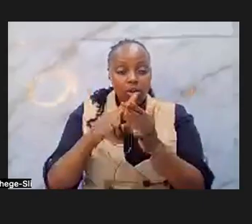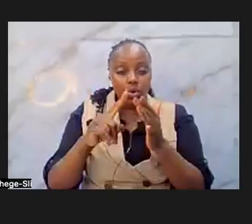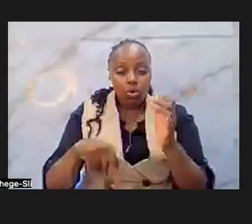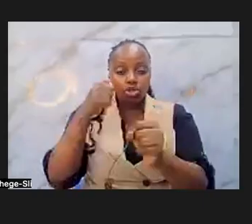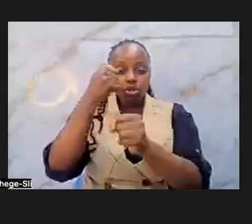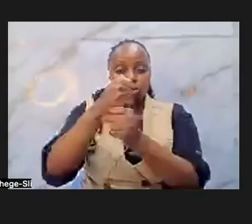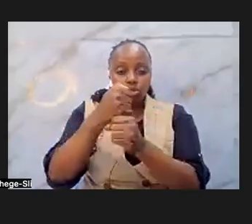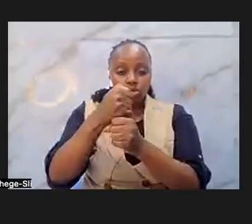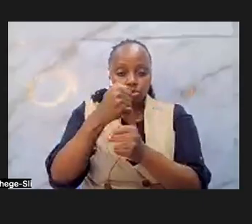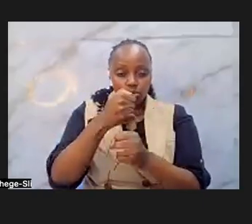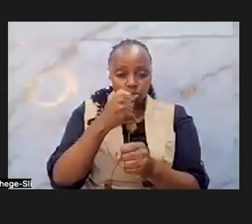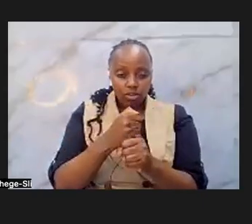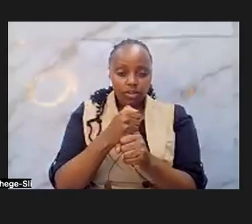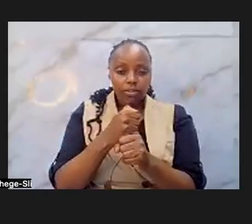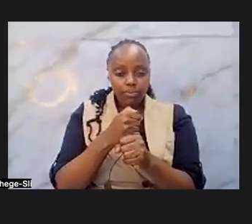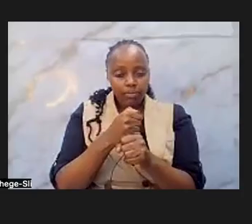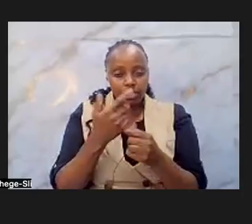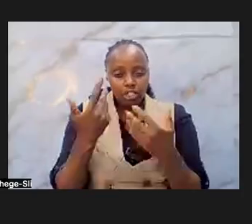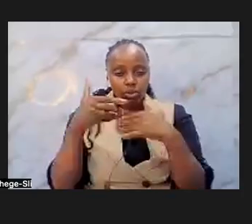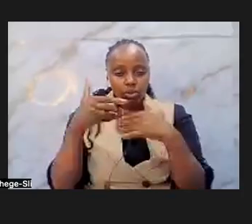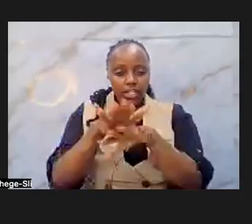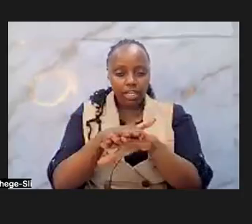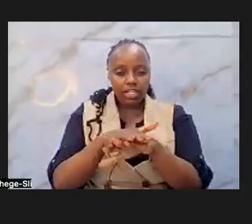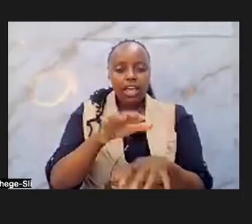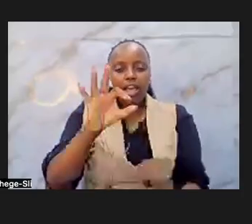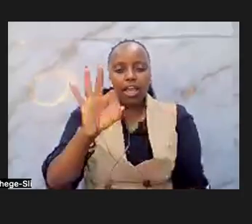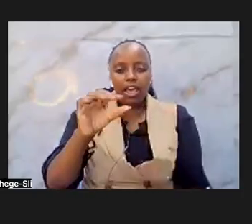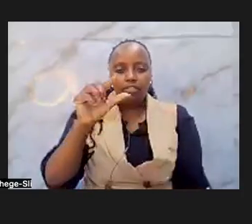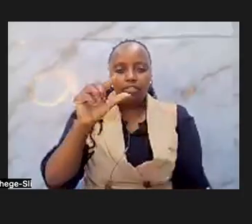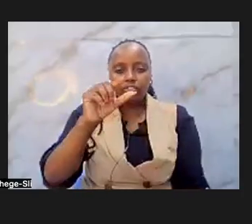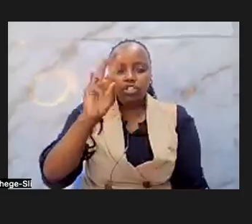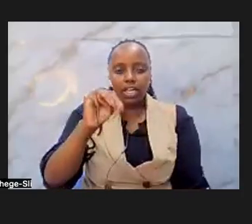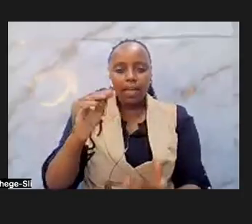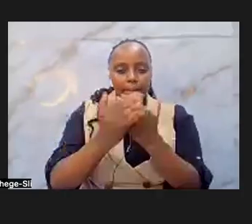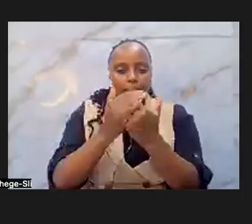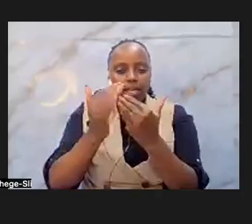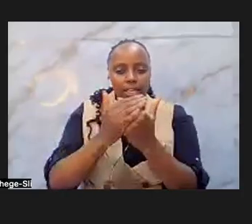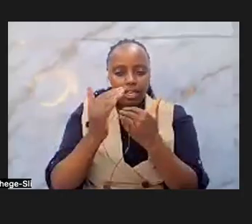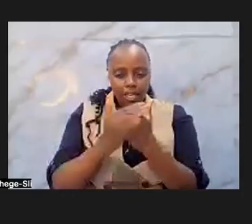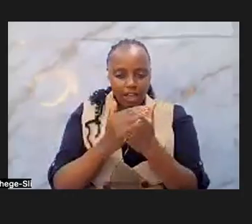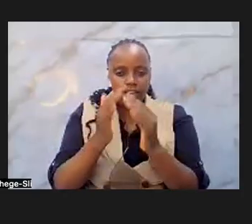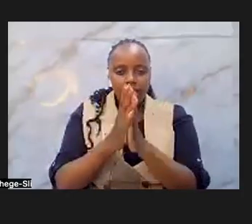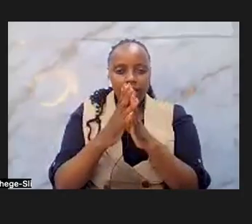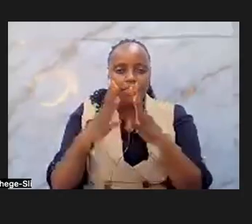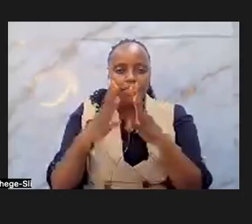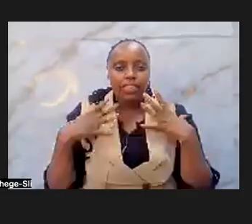in health systems and services? So Professor Kimani first. Thank you,